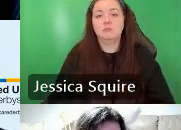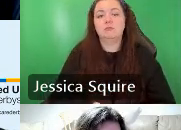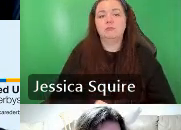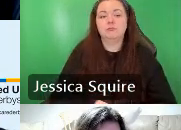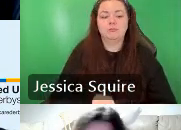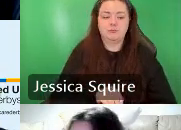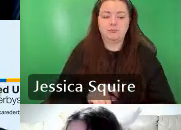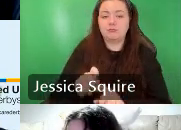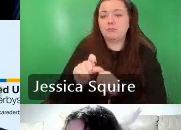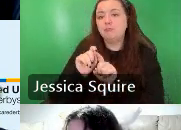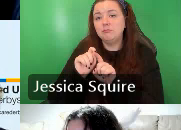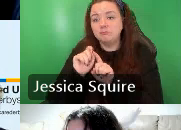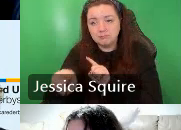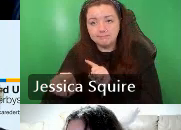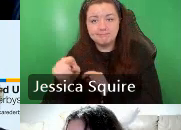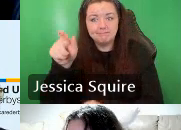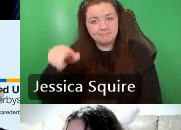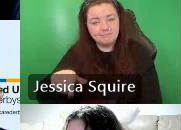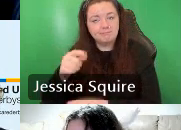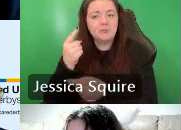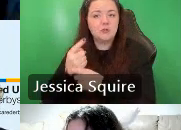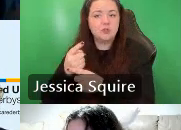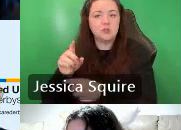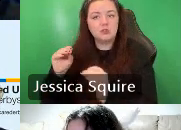chat or raise your hand as well.